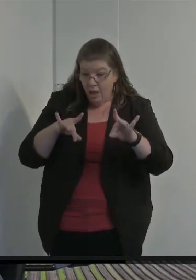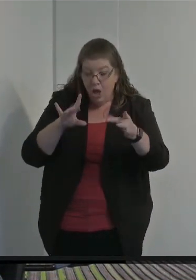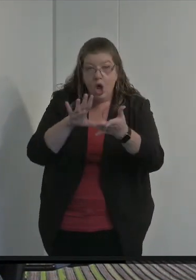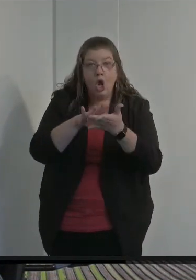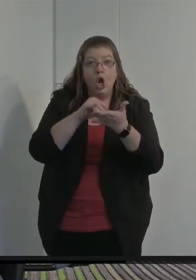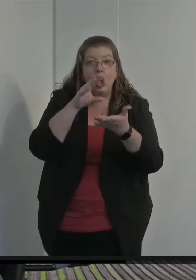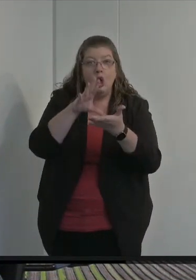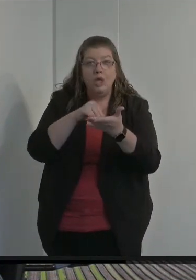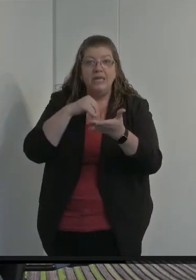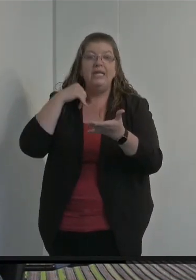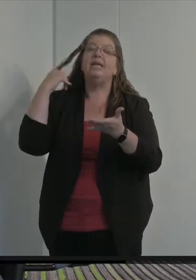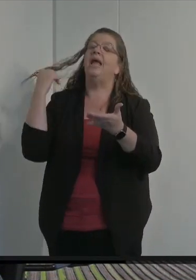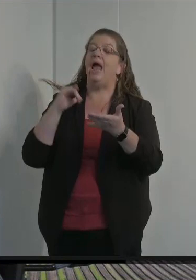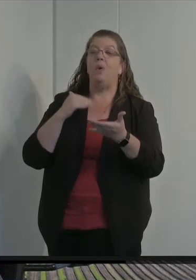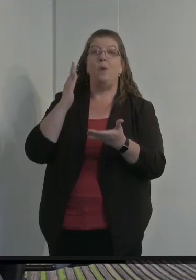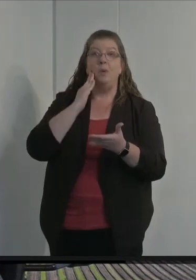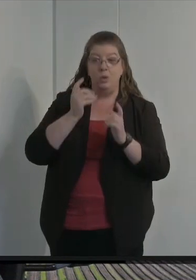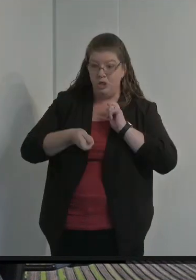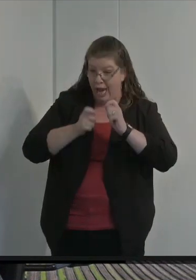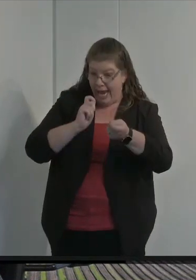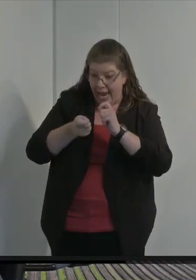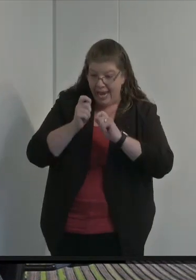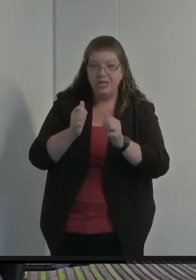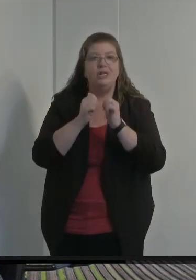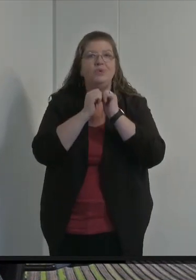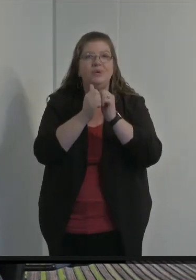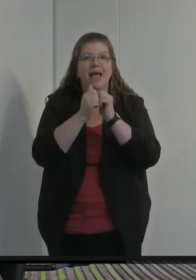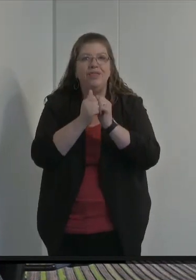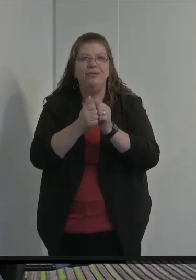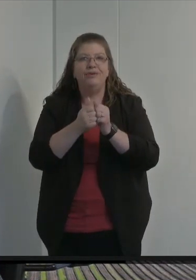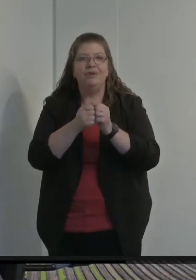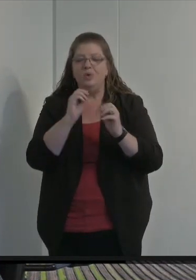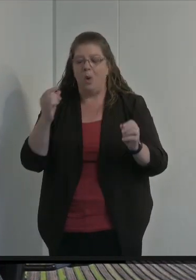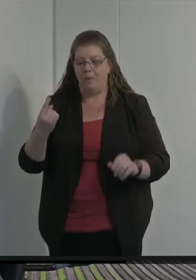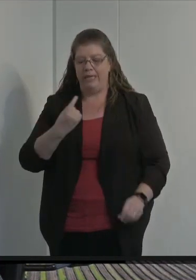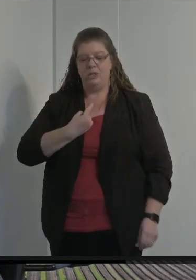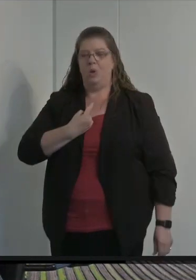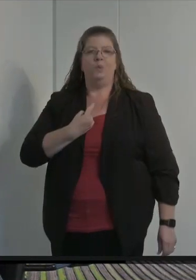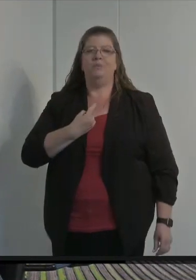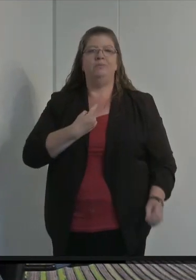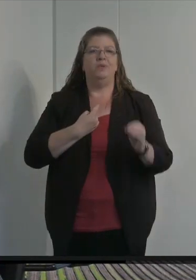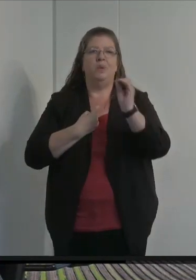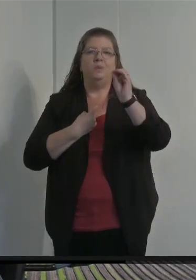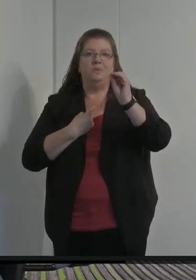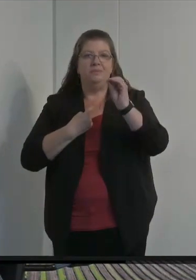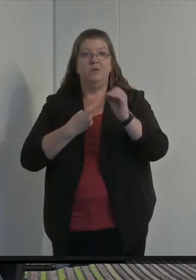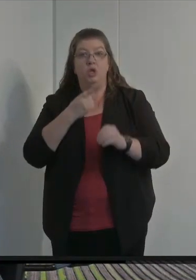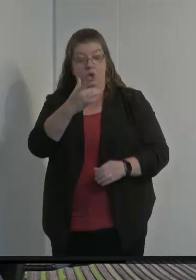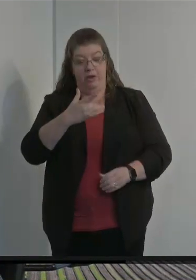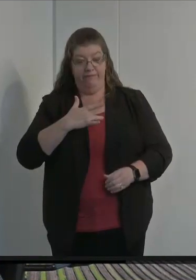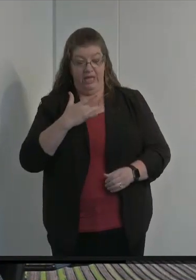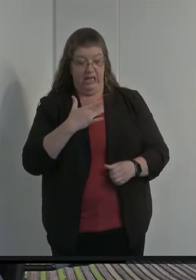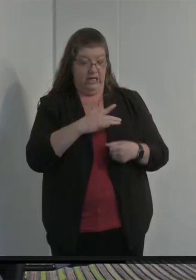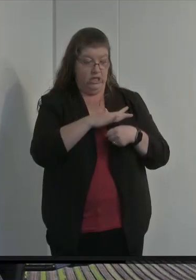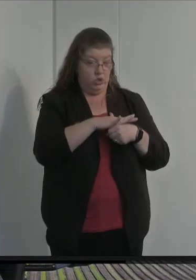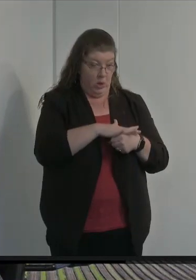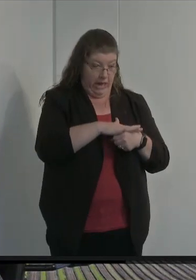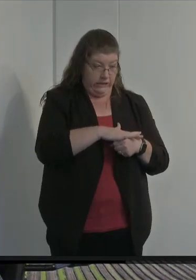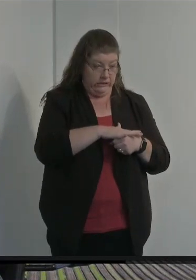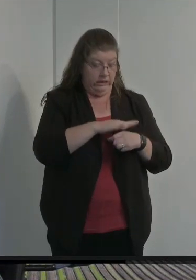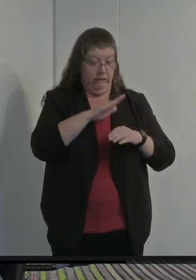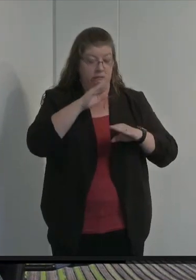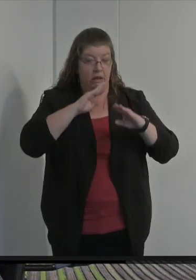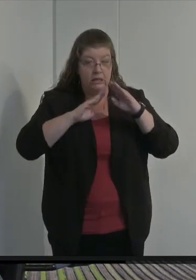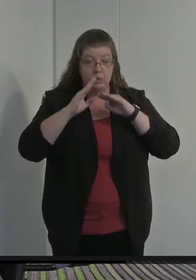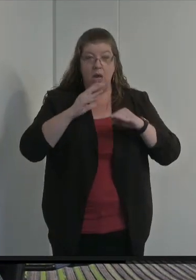Our moods are changing together. Nobody is alone. If you're feeling stressed, frustrated,